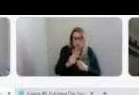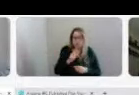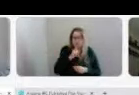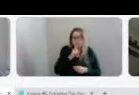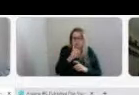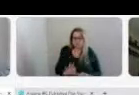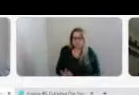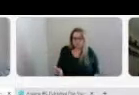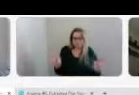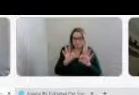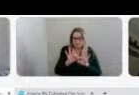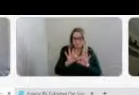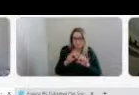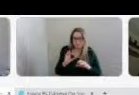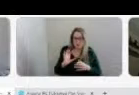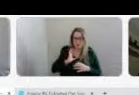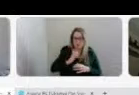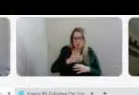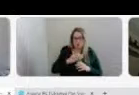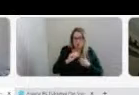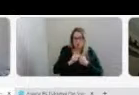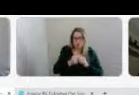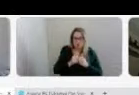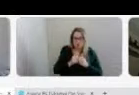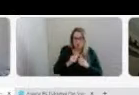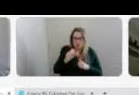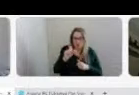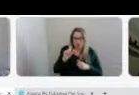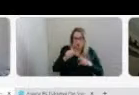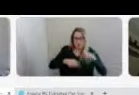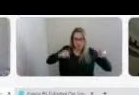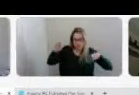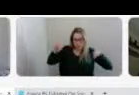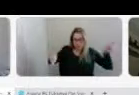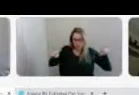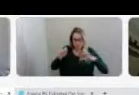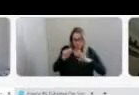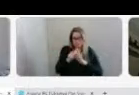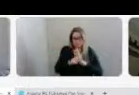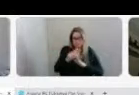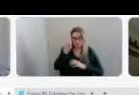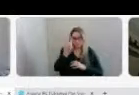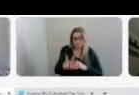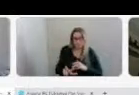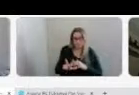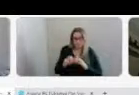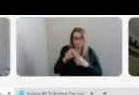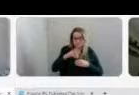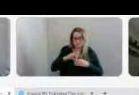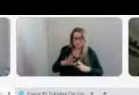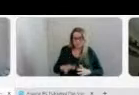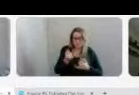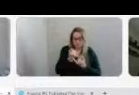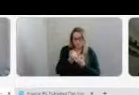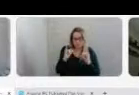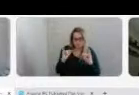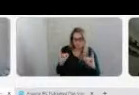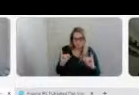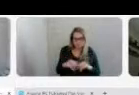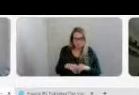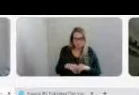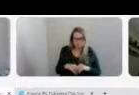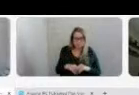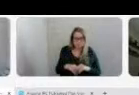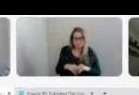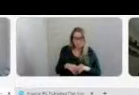important ours is a competitive ethnically diverse state one-third of arizona voters are independent the latest